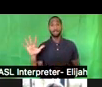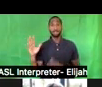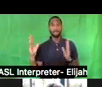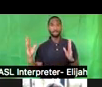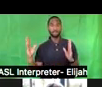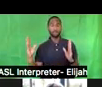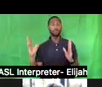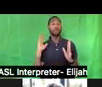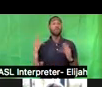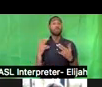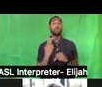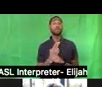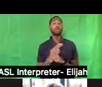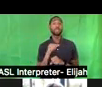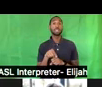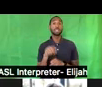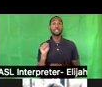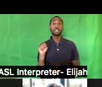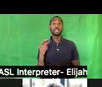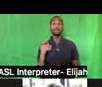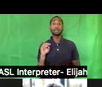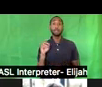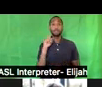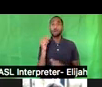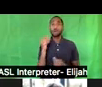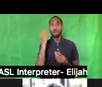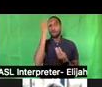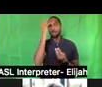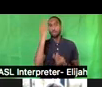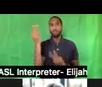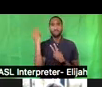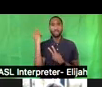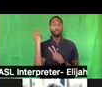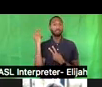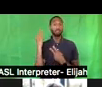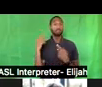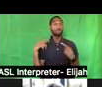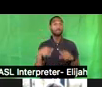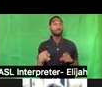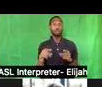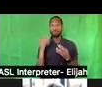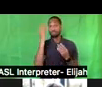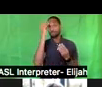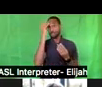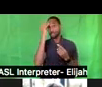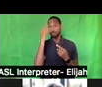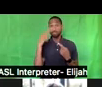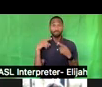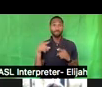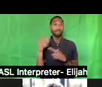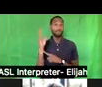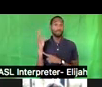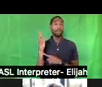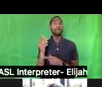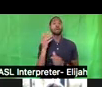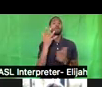We're going to be using this space for reflection. During this time, for the next 5 minutes, we're asking that each